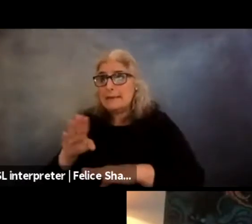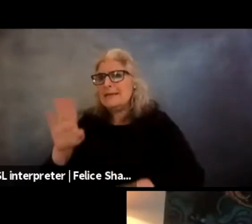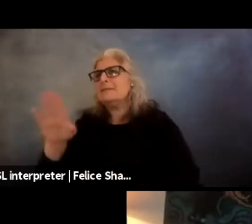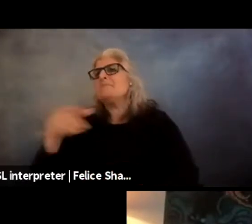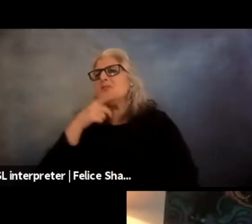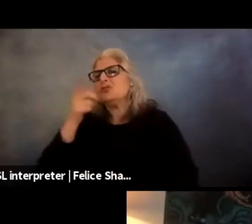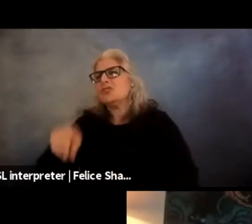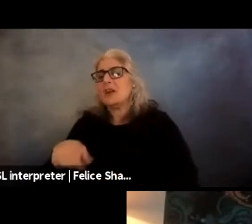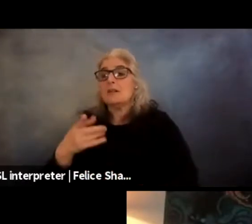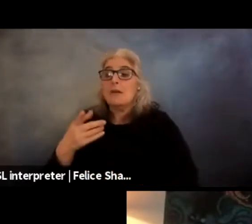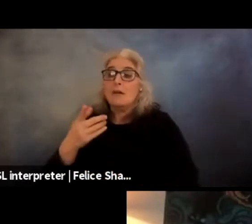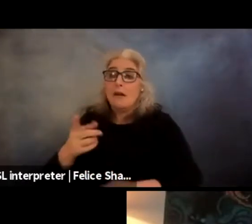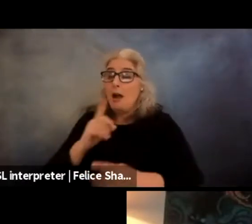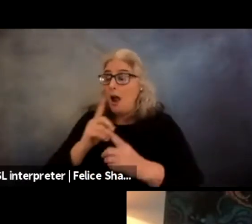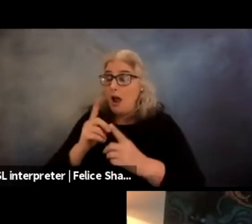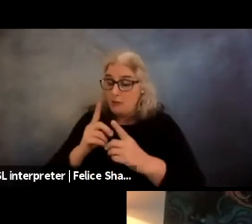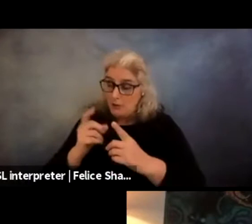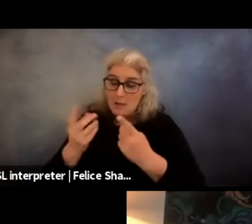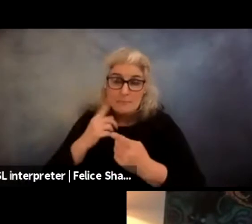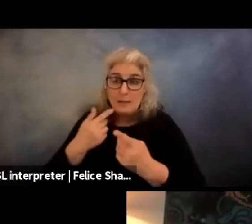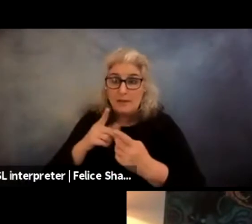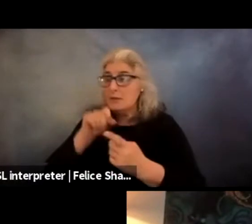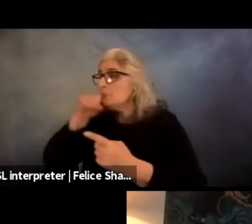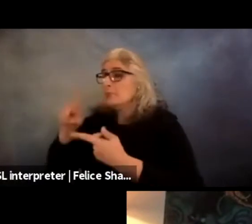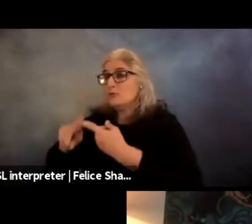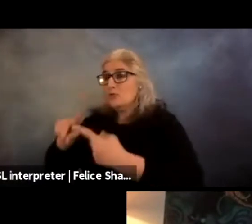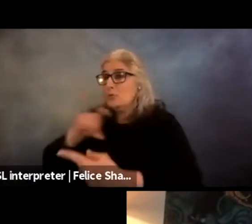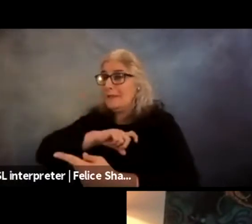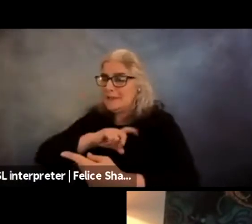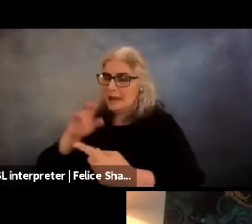going to the police force, which is a whole other question. If